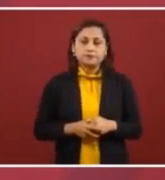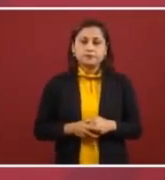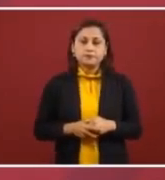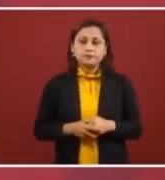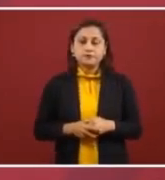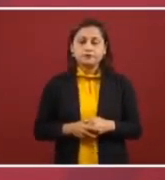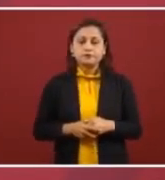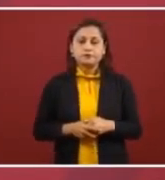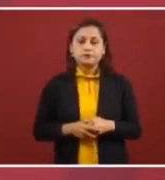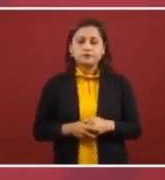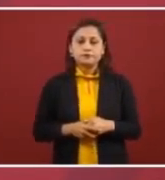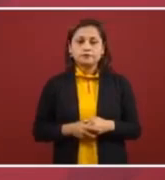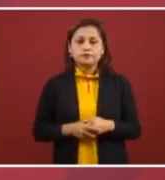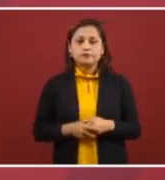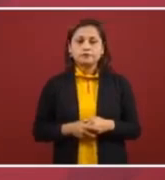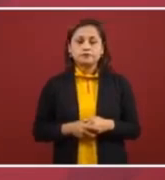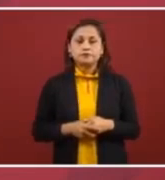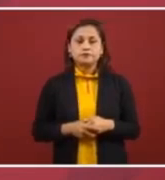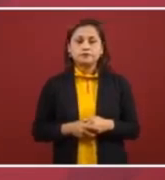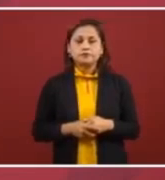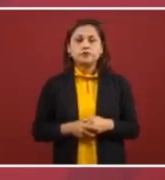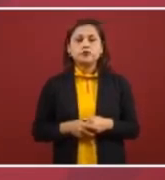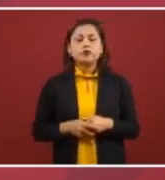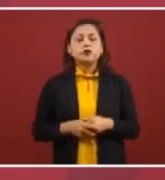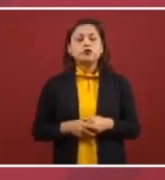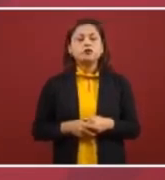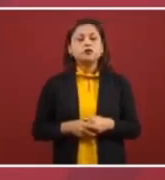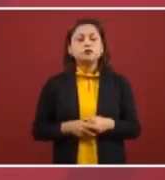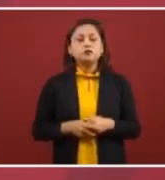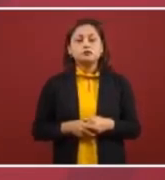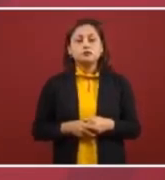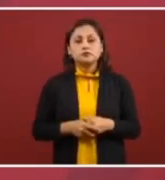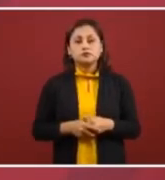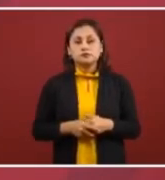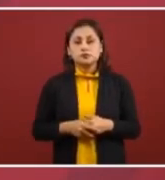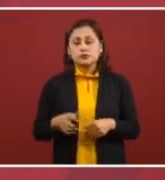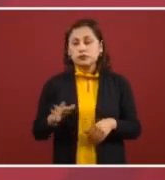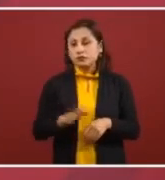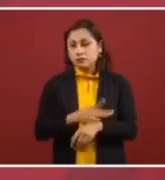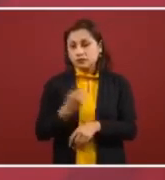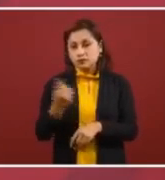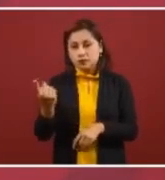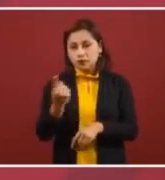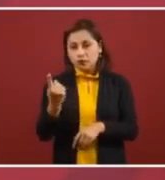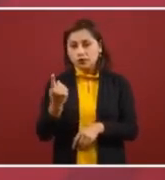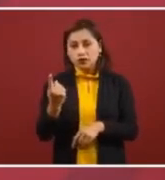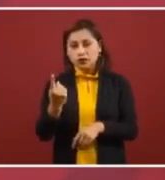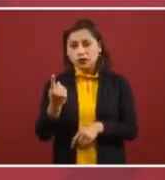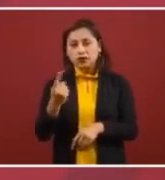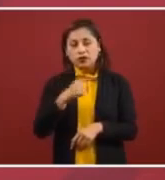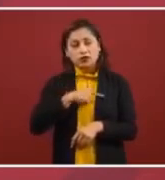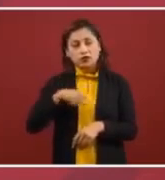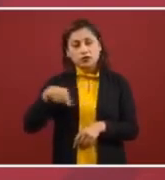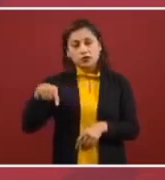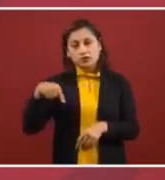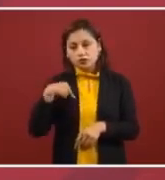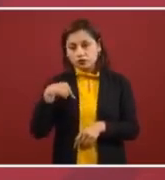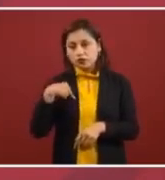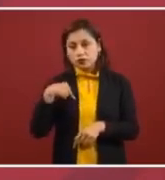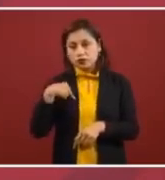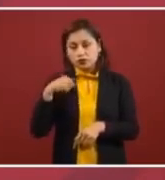that they continue to take this violent